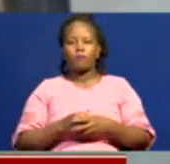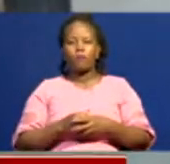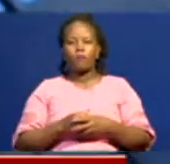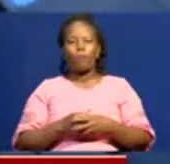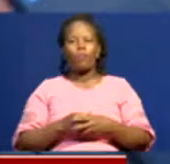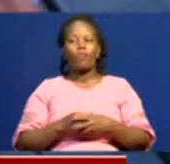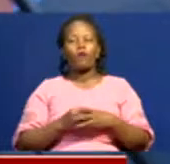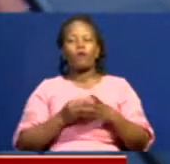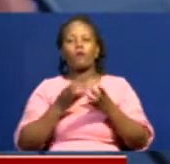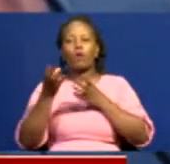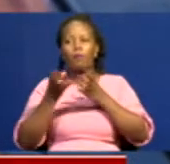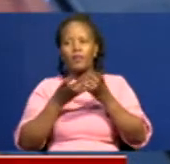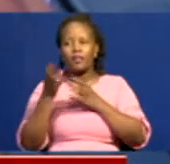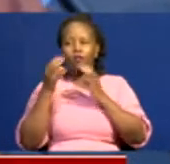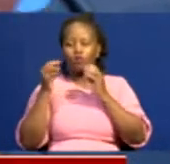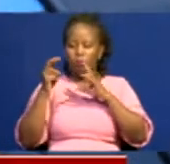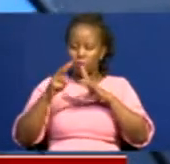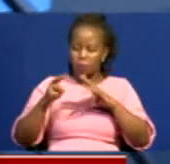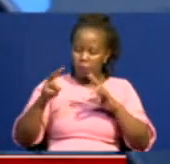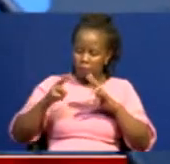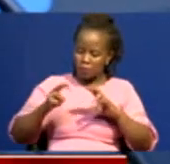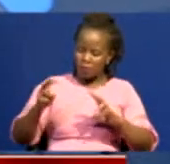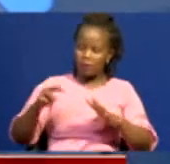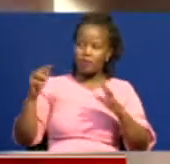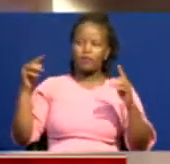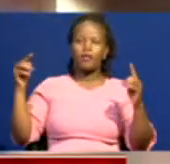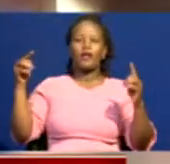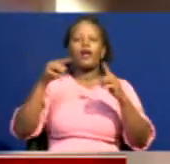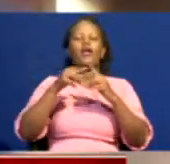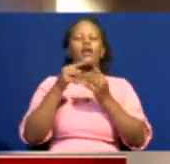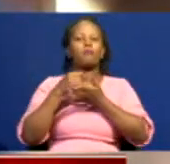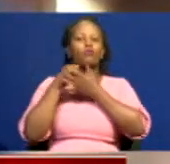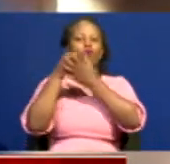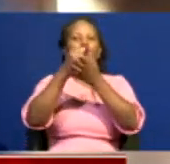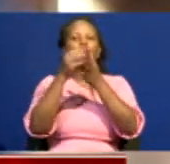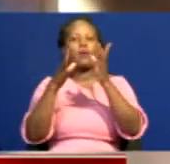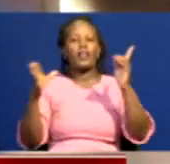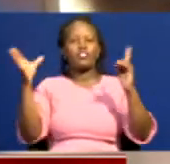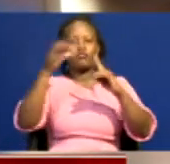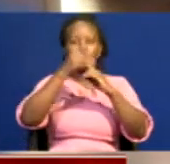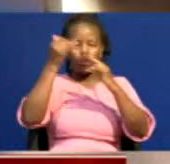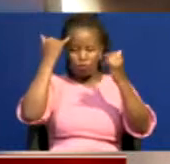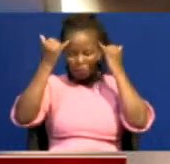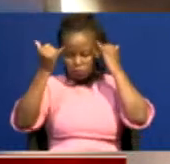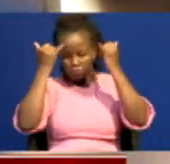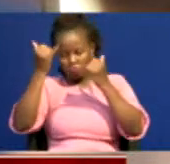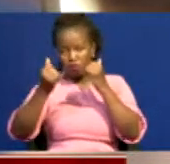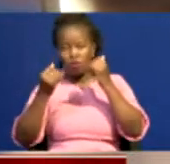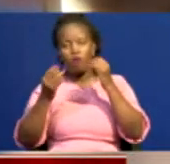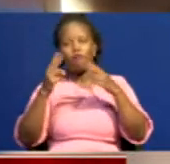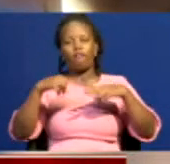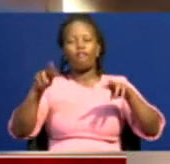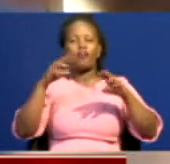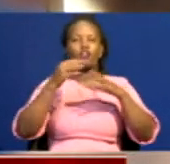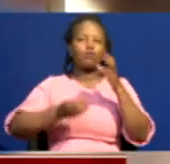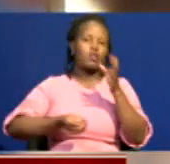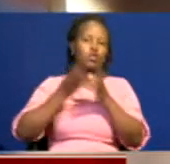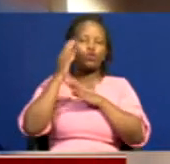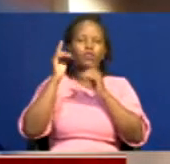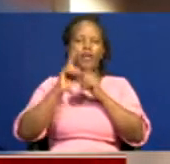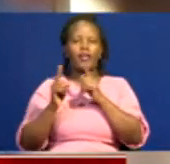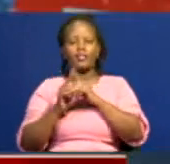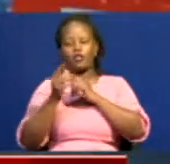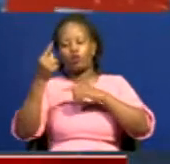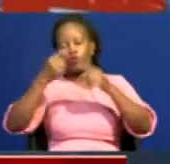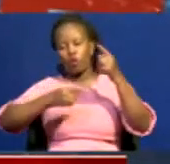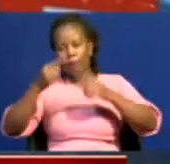Commercialization of research is expected to promote the achievement of innovation, value creation, and competitive advantage. Speaking during